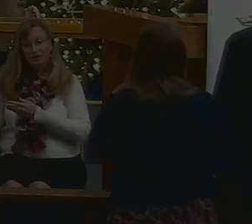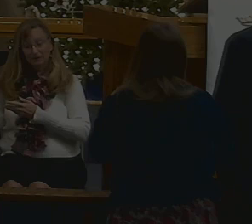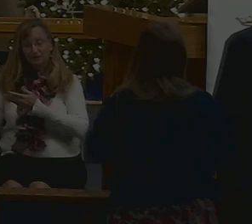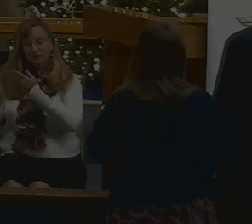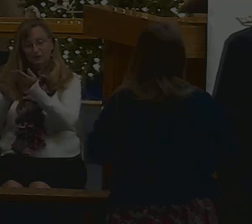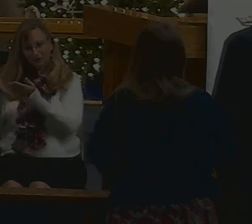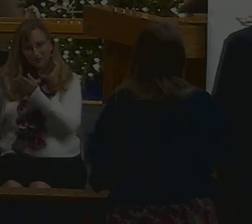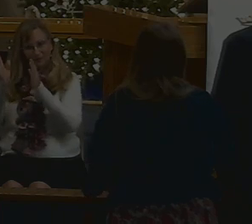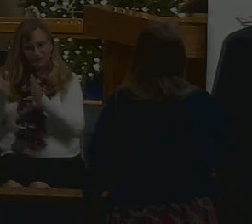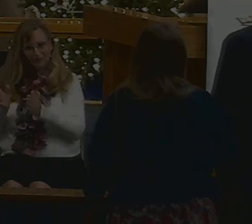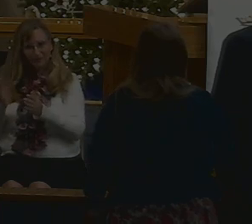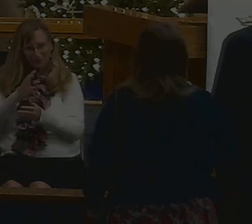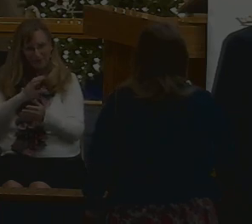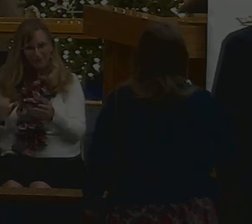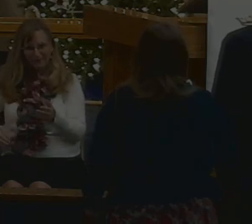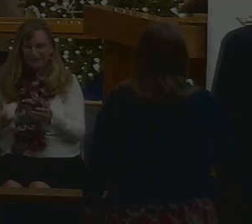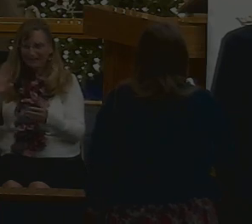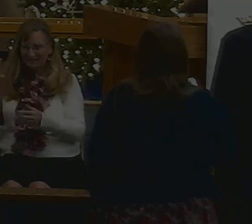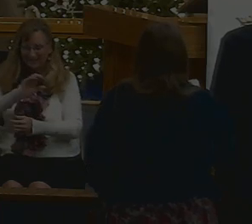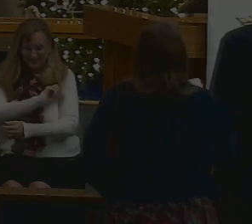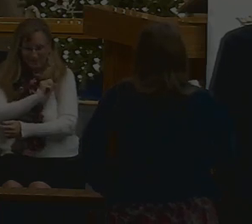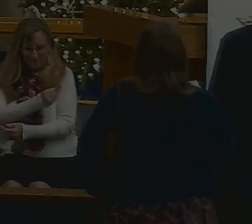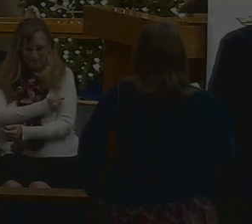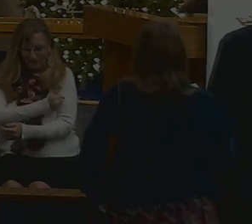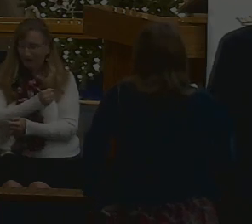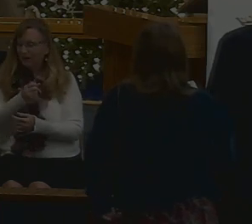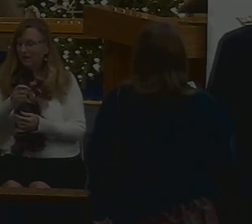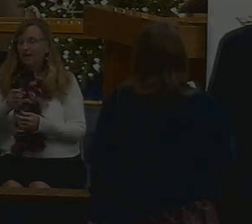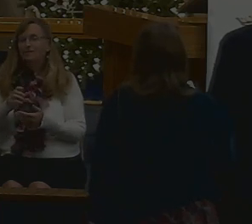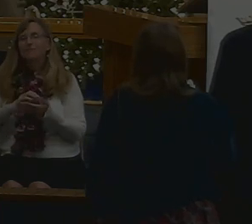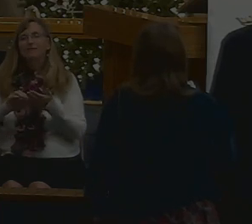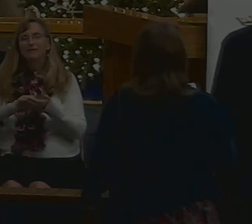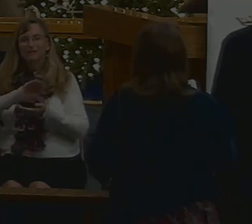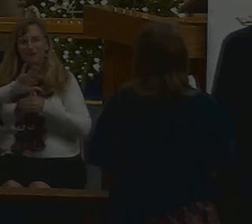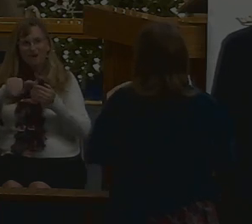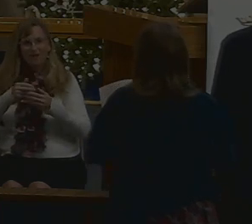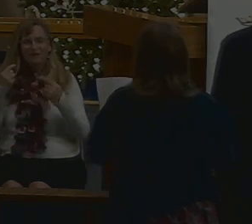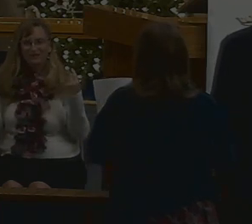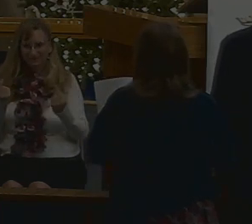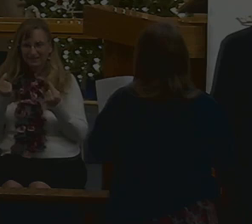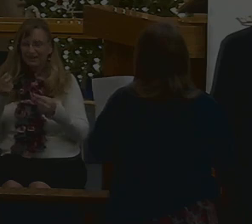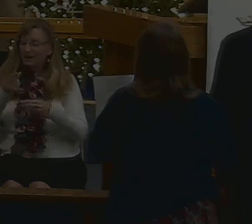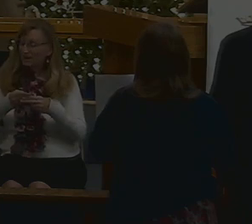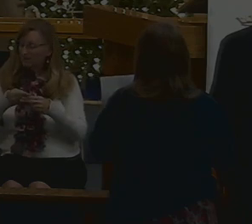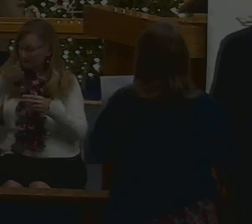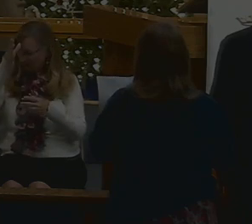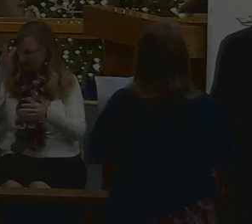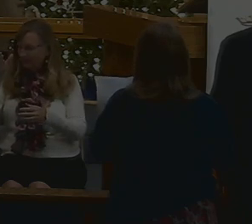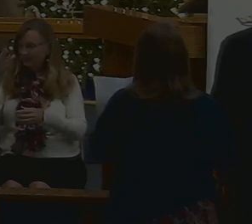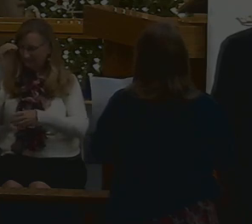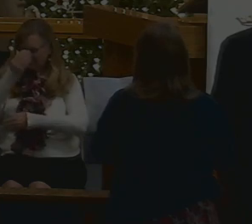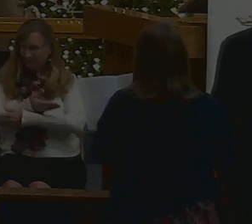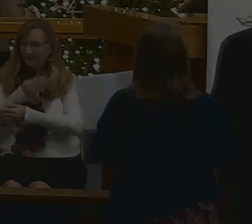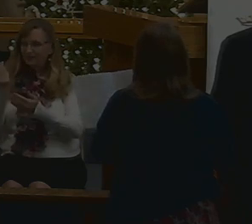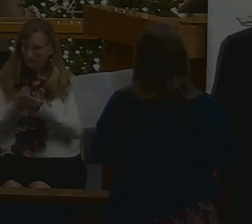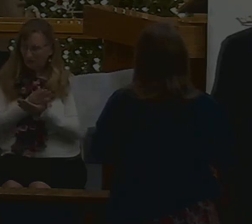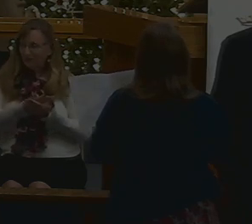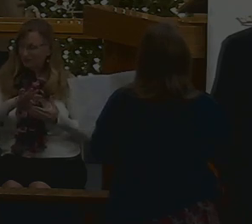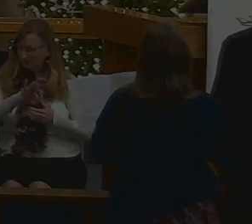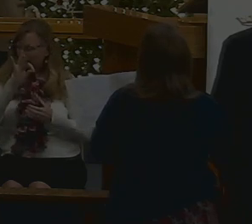his authority, I forgive you all of your sins. In the name of the Father, and of the Son, and of the Holy